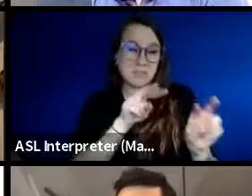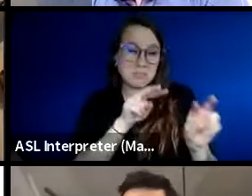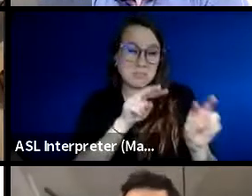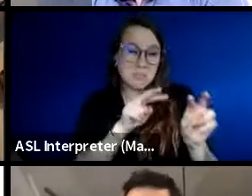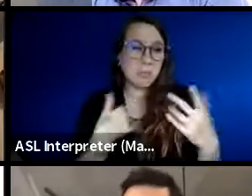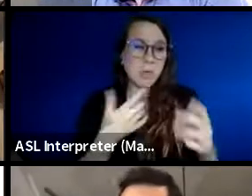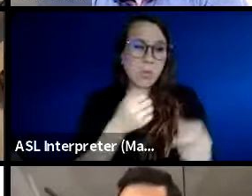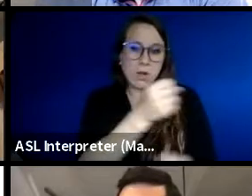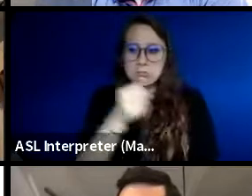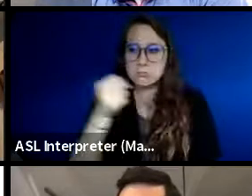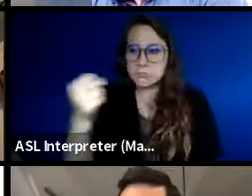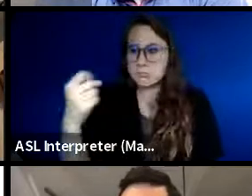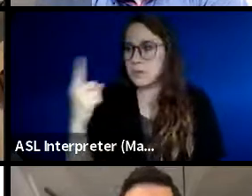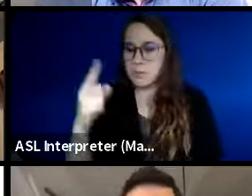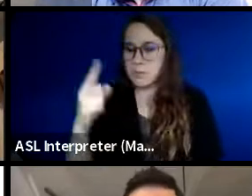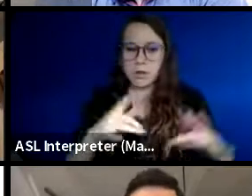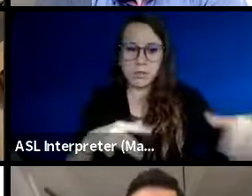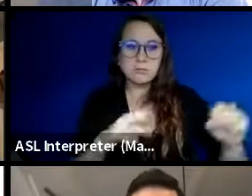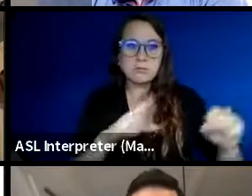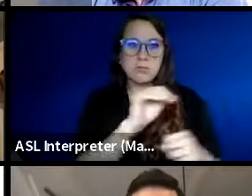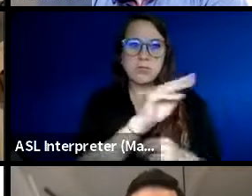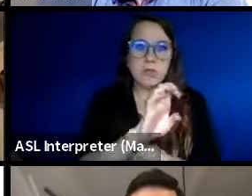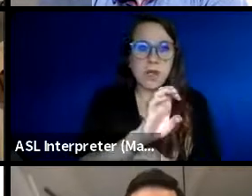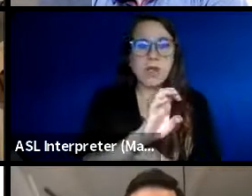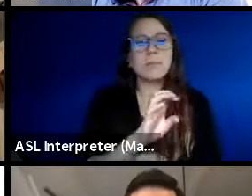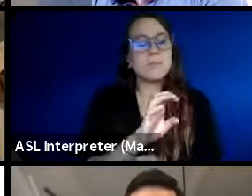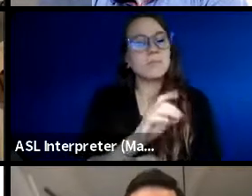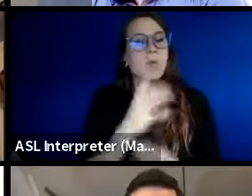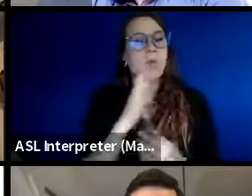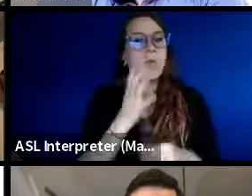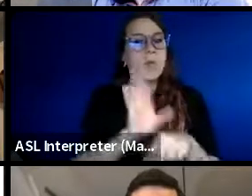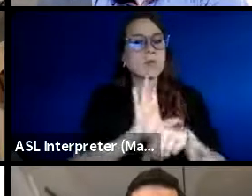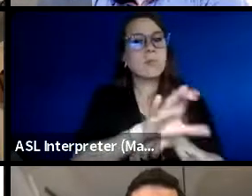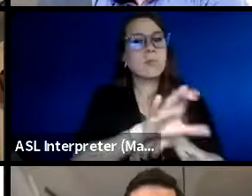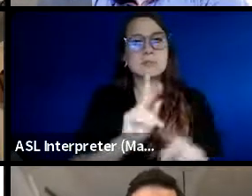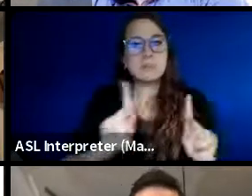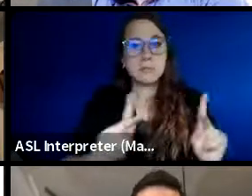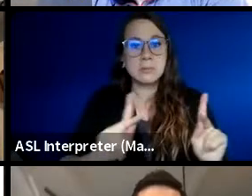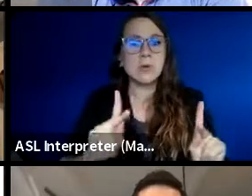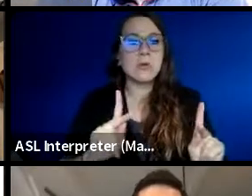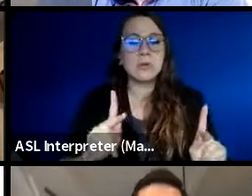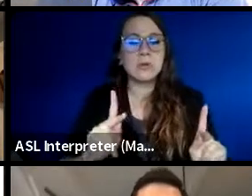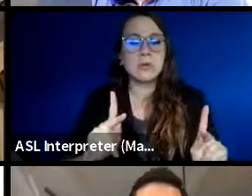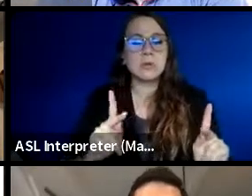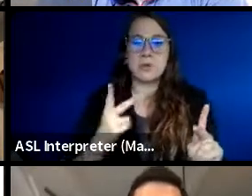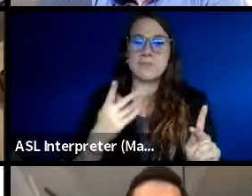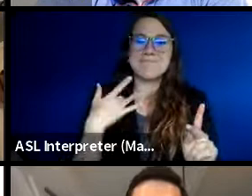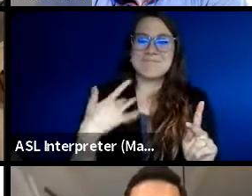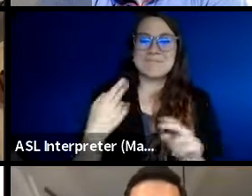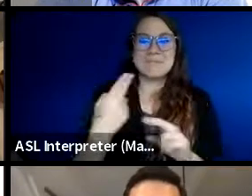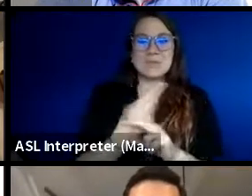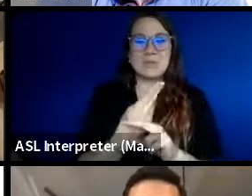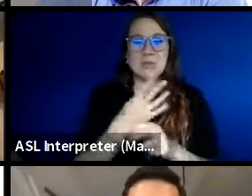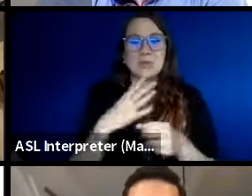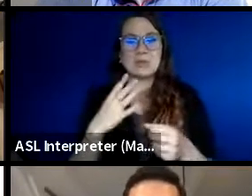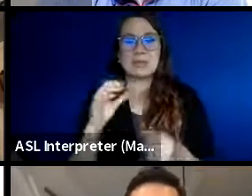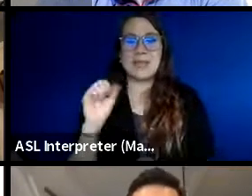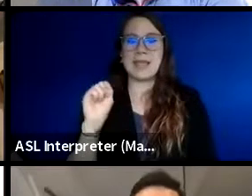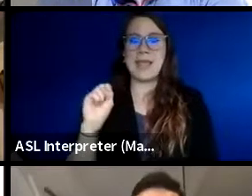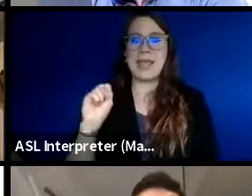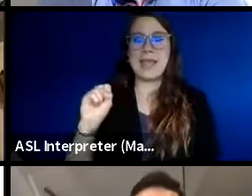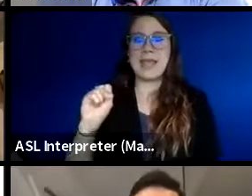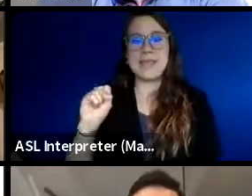violent crime. We don't want to displace any crime, but we're going to force some people out. So we're going to end up usually extending the size of the SCI to account for